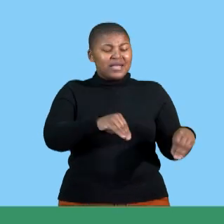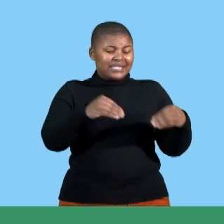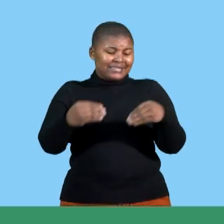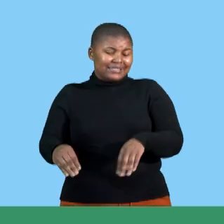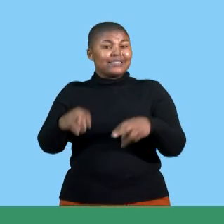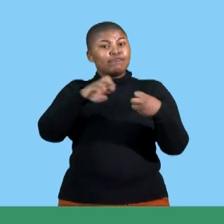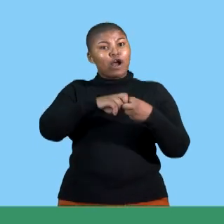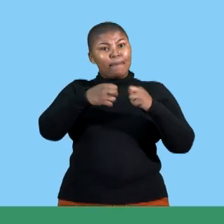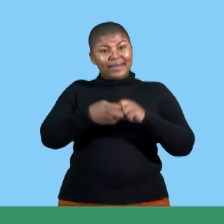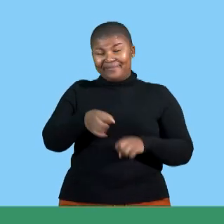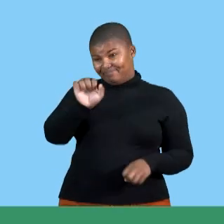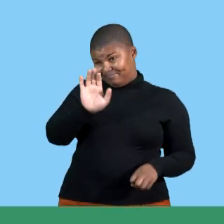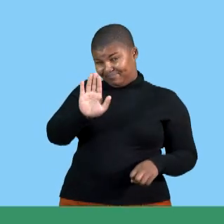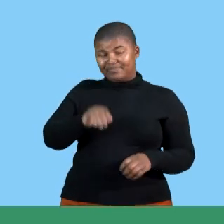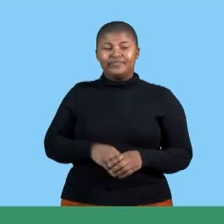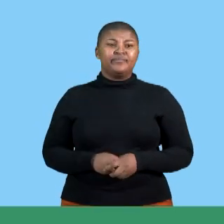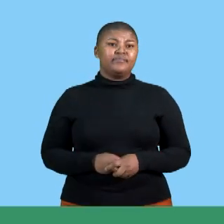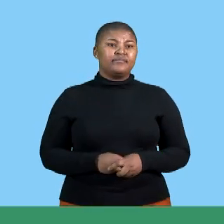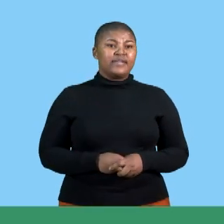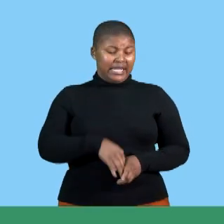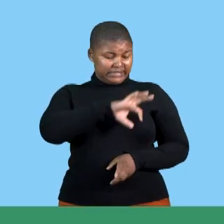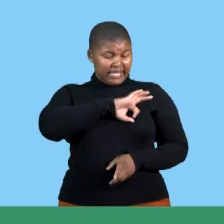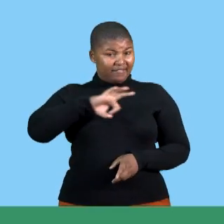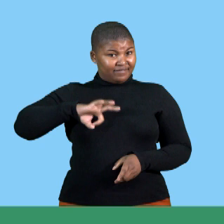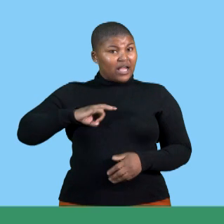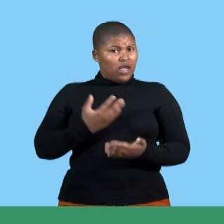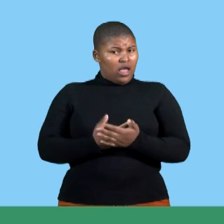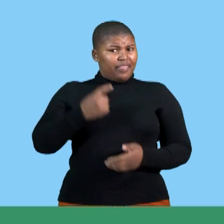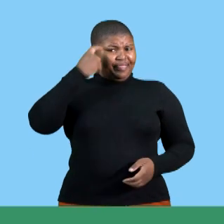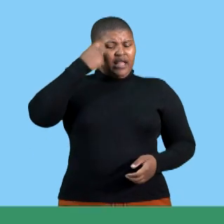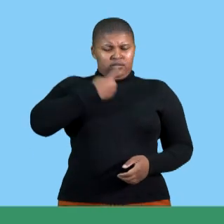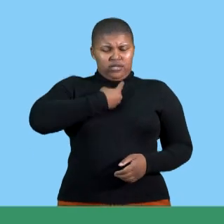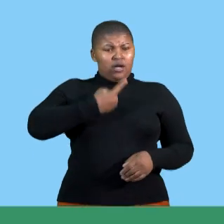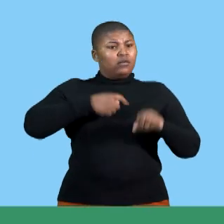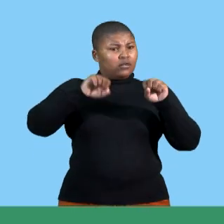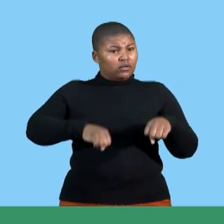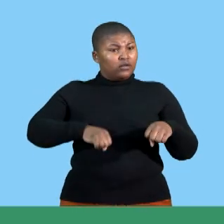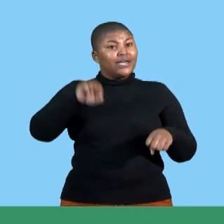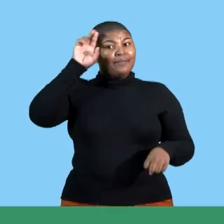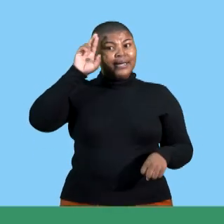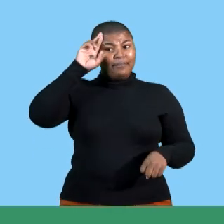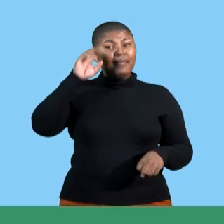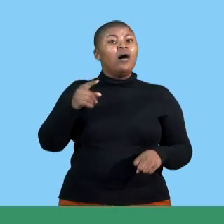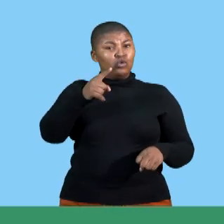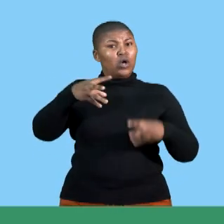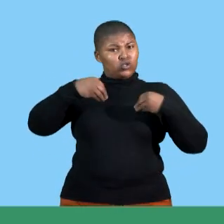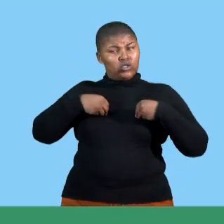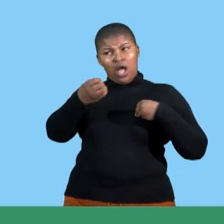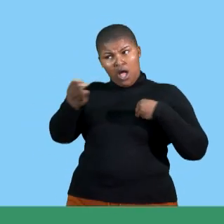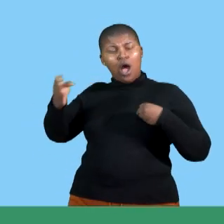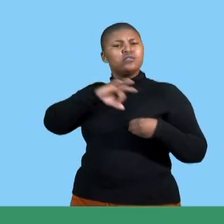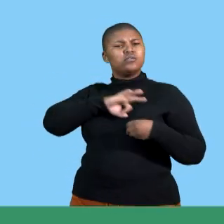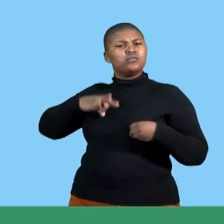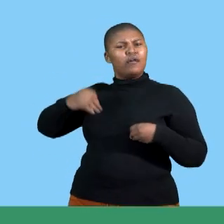word, employees can think for themselves, which is good, because when you allow employees to think for